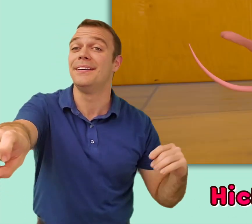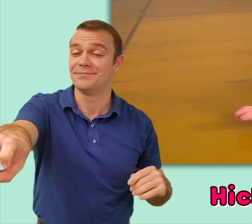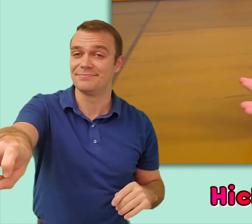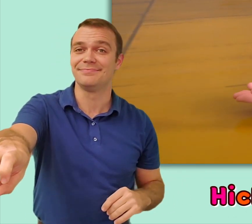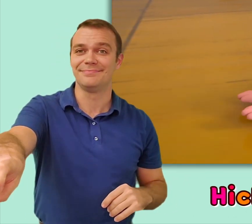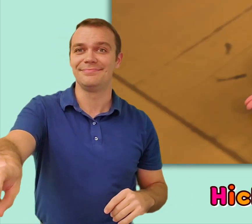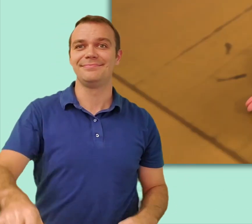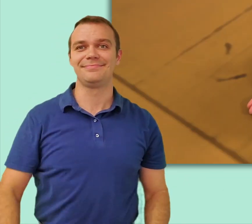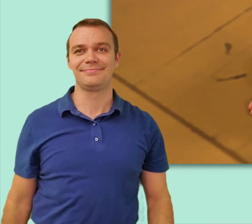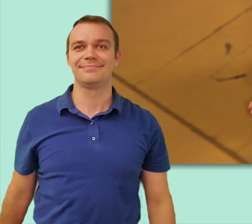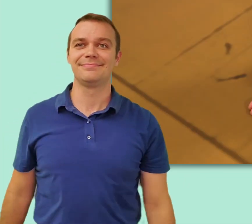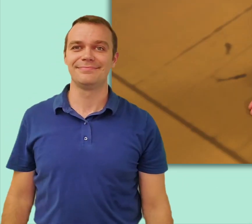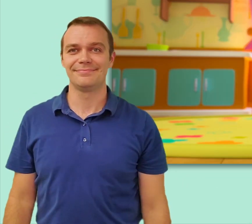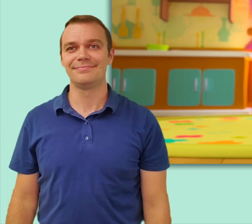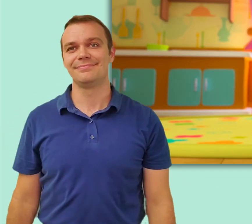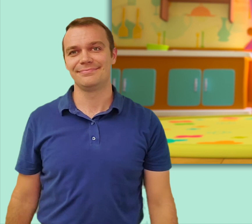Hickory, dickory, dock.